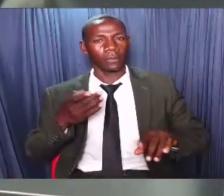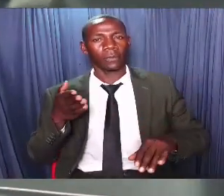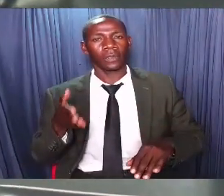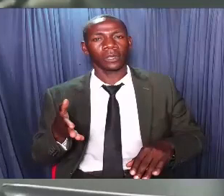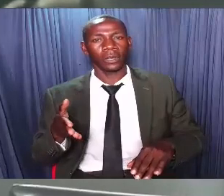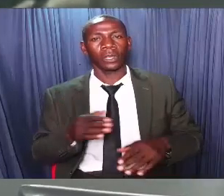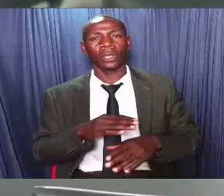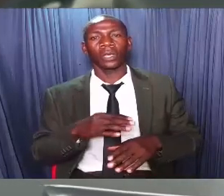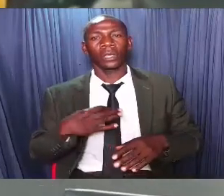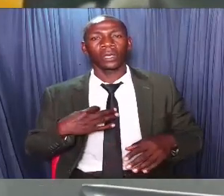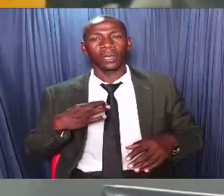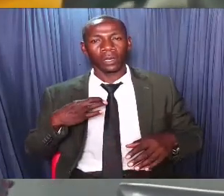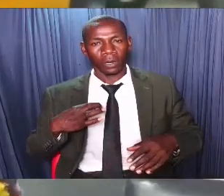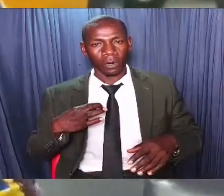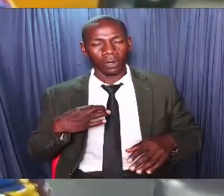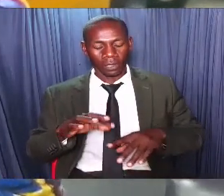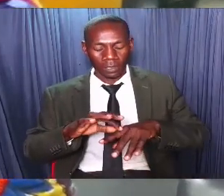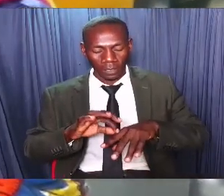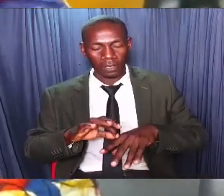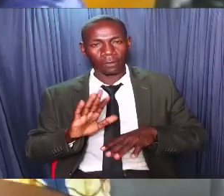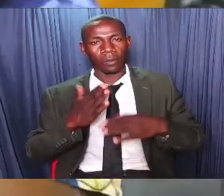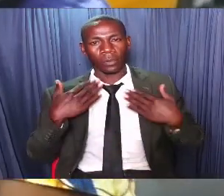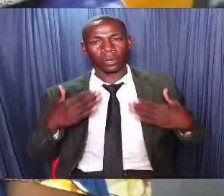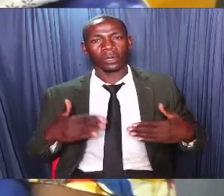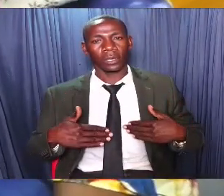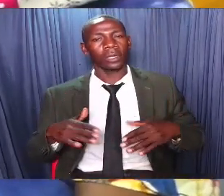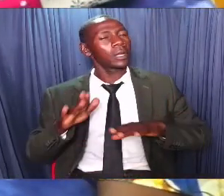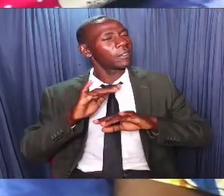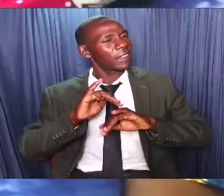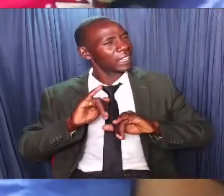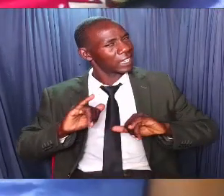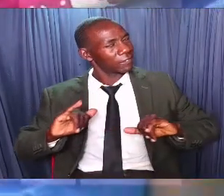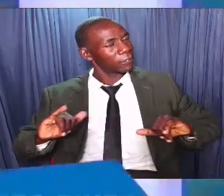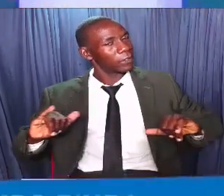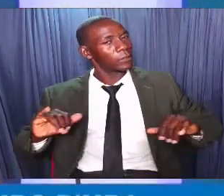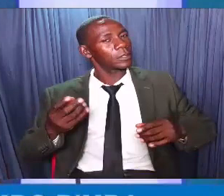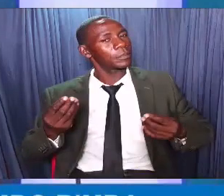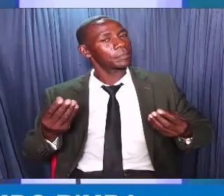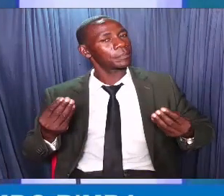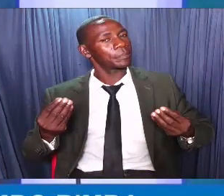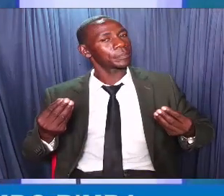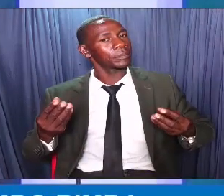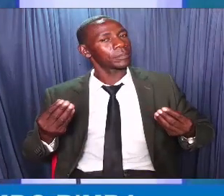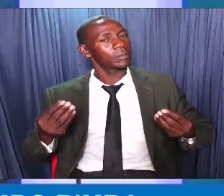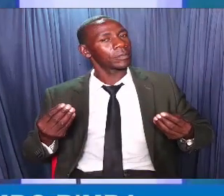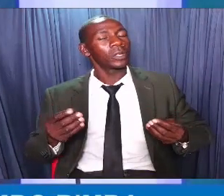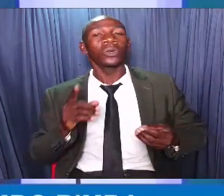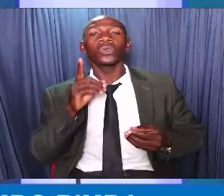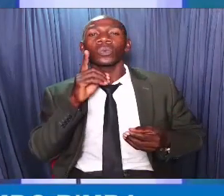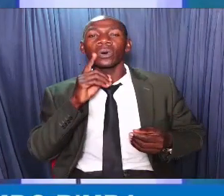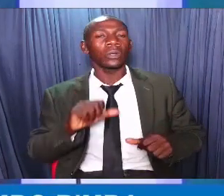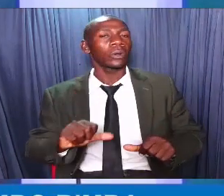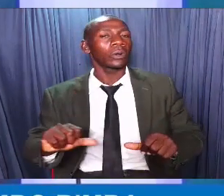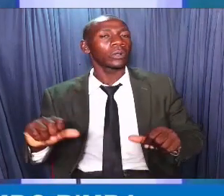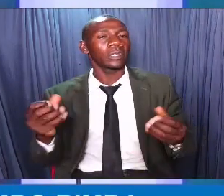clean. Ngozi ya mwili wake. The skin of his body. Ikawa safi. Became soft. Paka kesho ni safi.